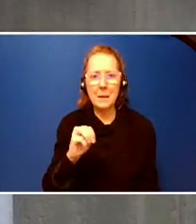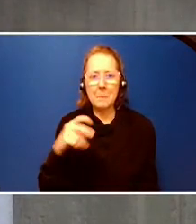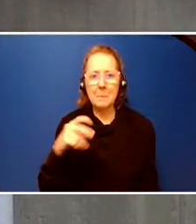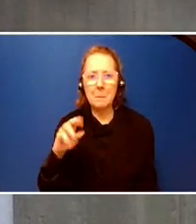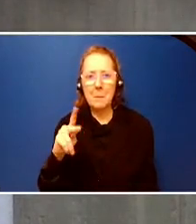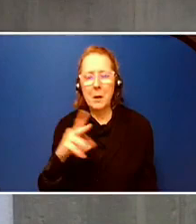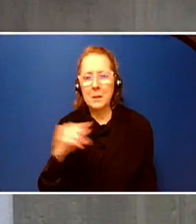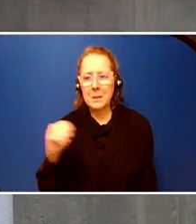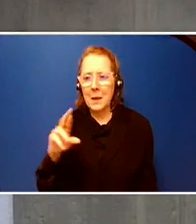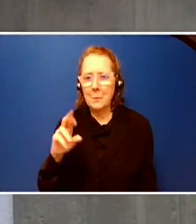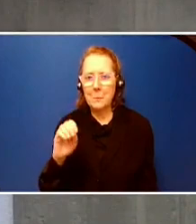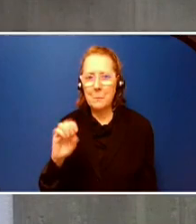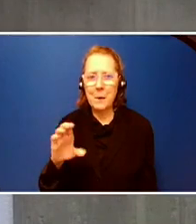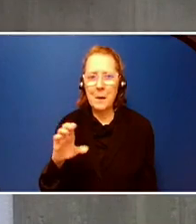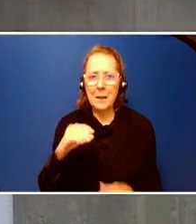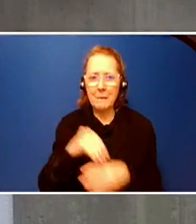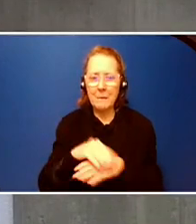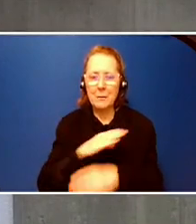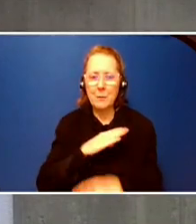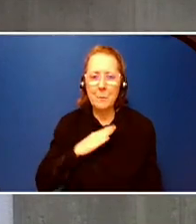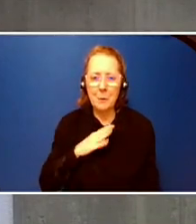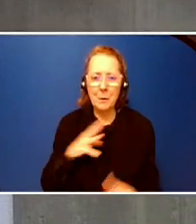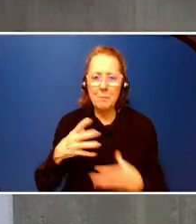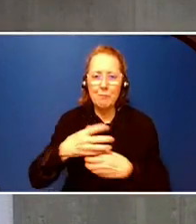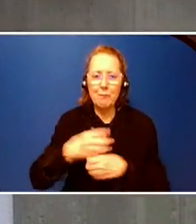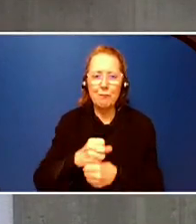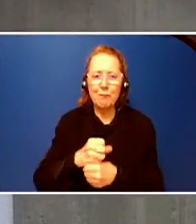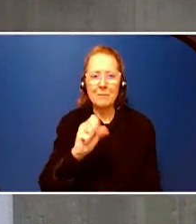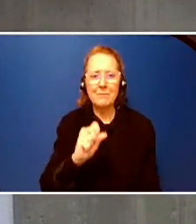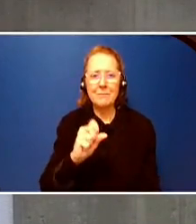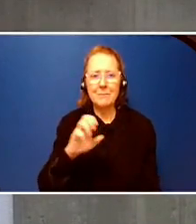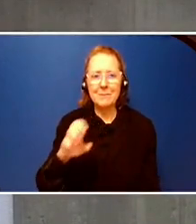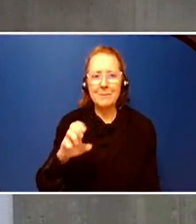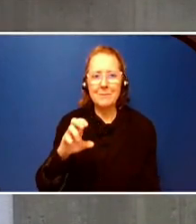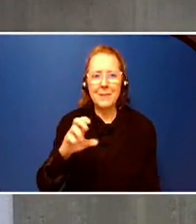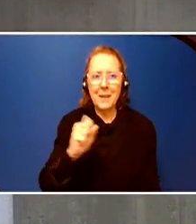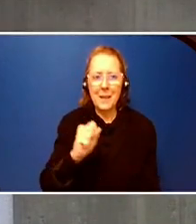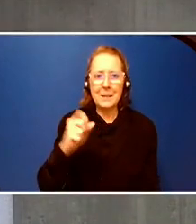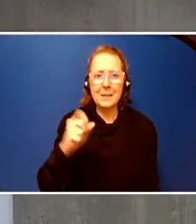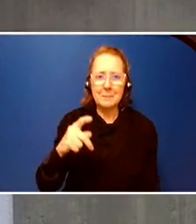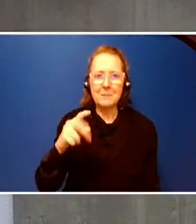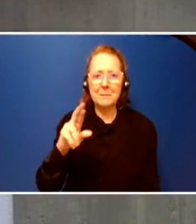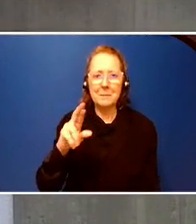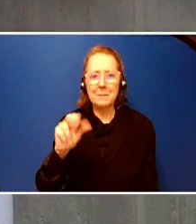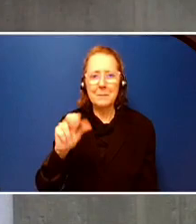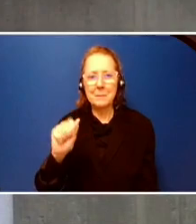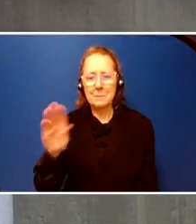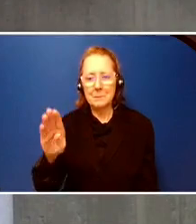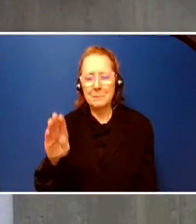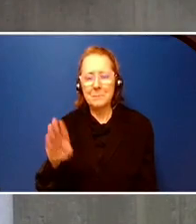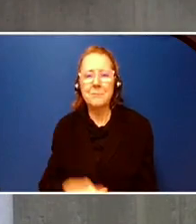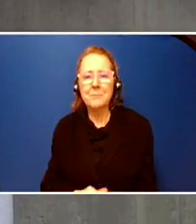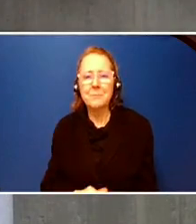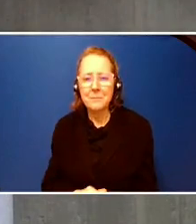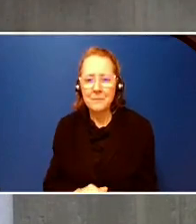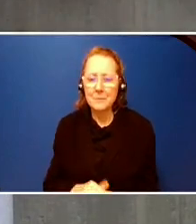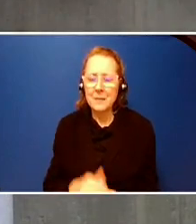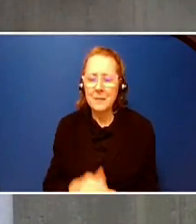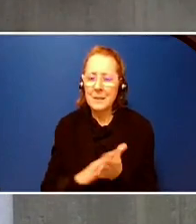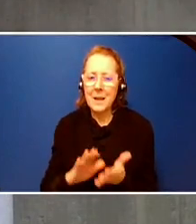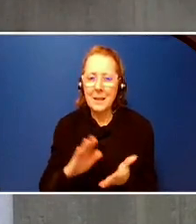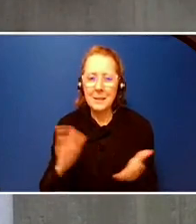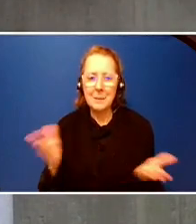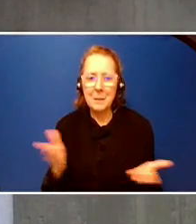here tonight, and I just want to extend my gratitude to Mayor Hoy for making this possible for us to be here as a special order of business rather than just public comment. And I